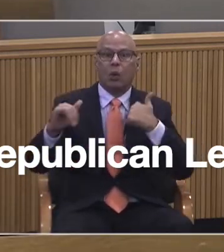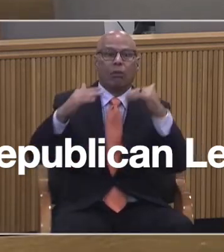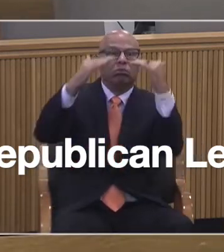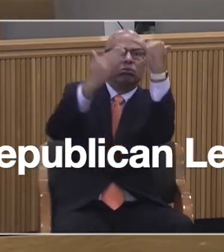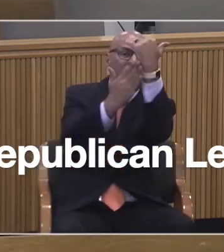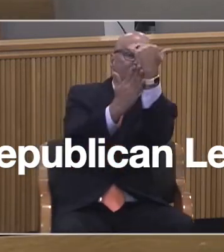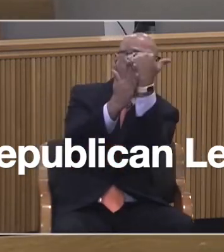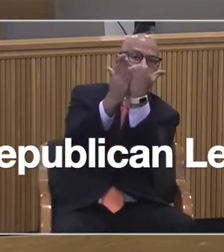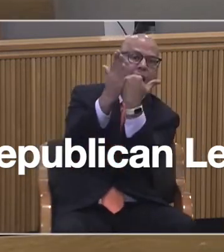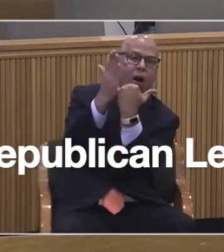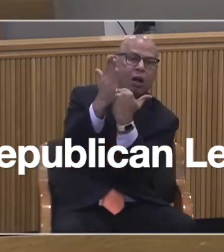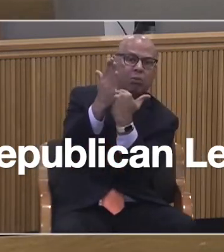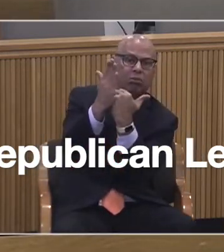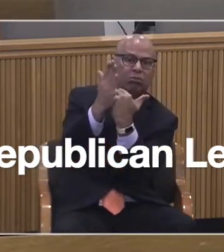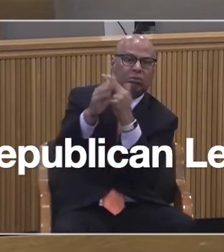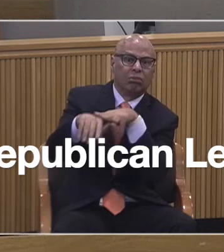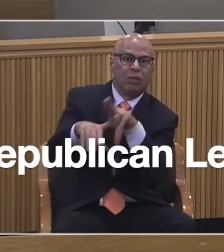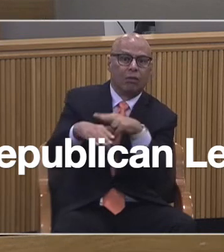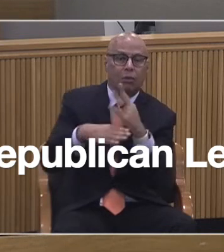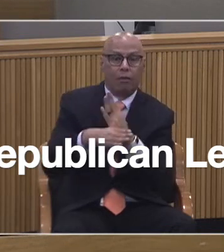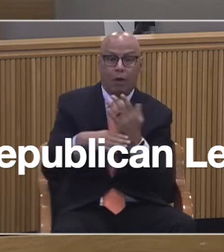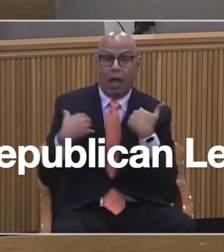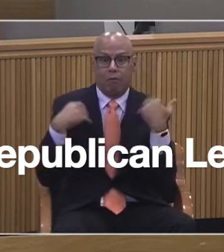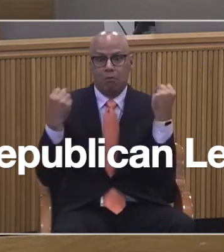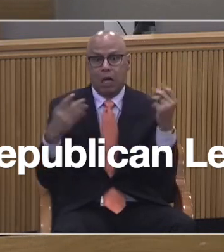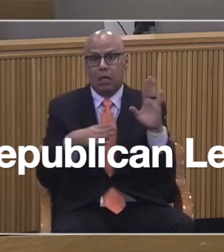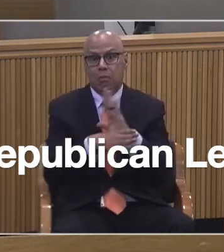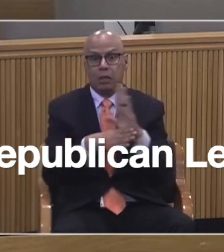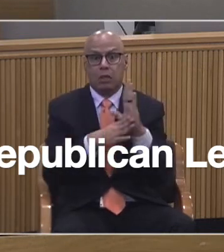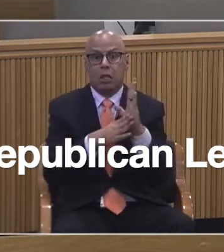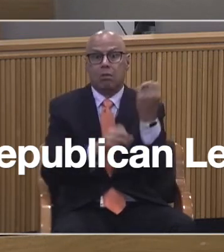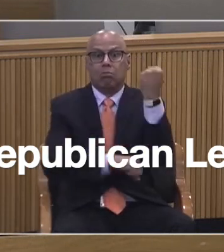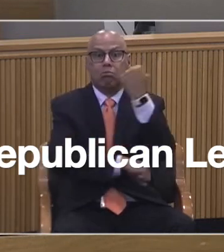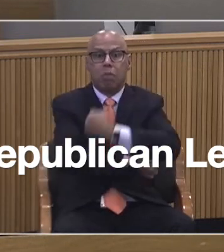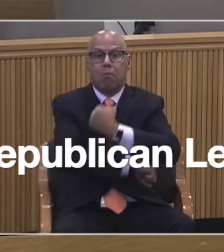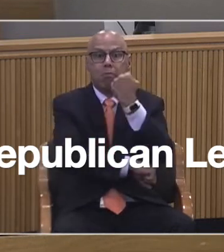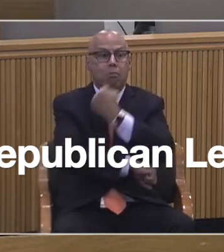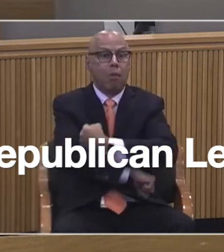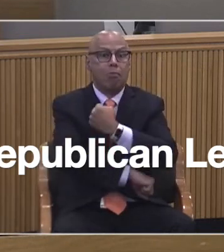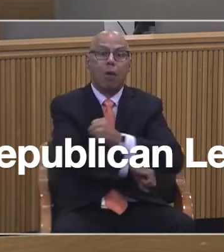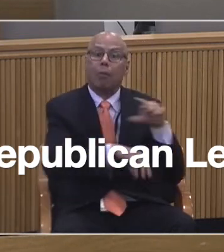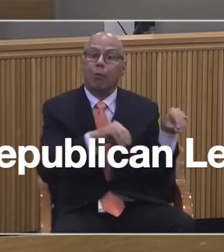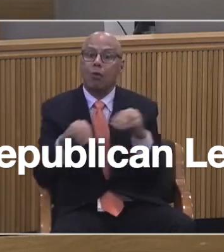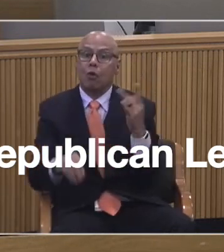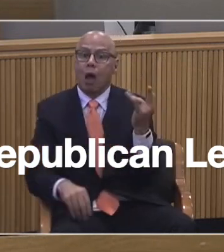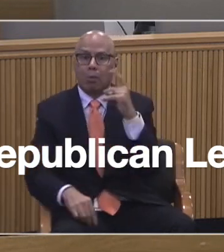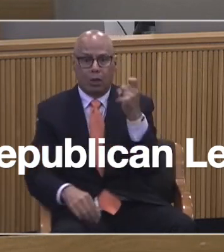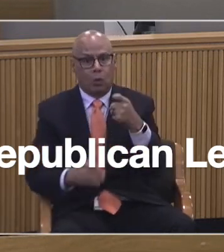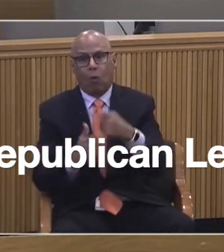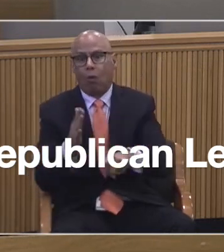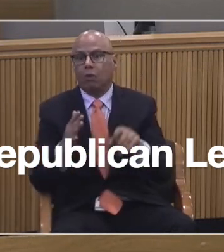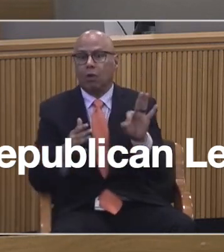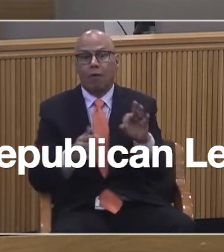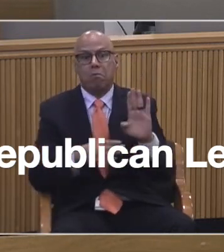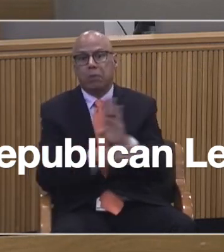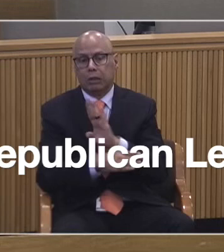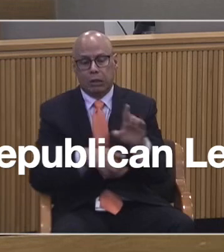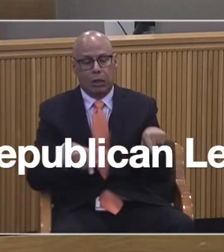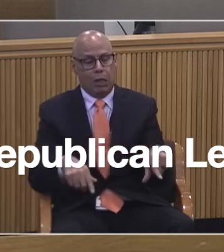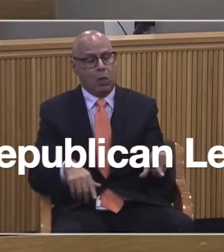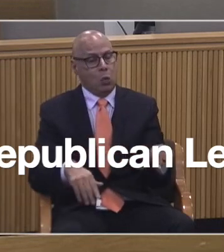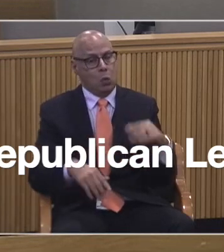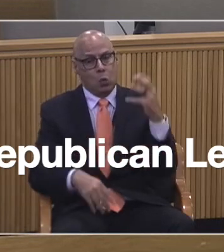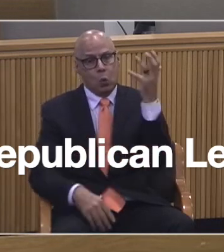average. We're witnessing businesses shutting their doors and moving because of the cost of doing business in Oregon is simply too